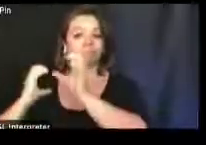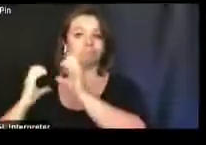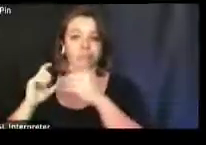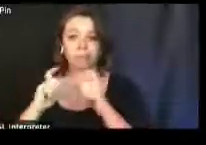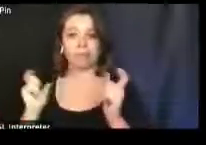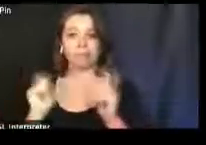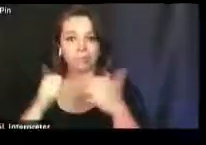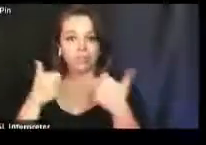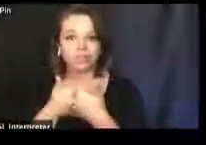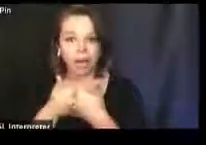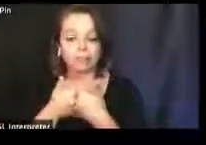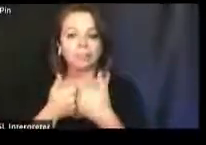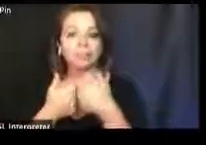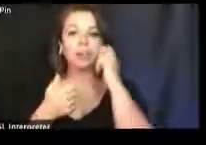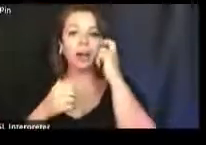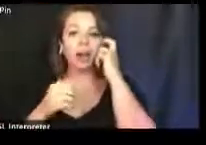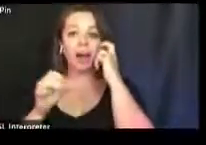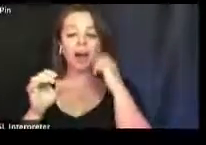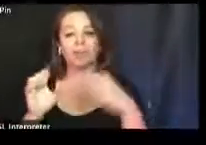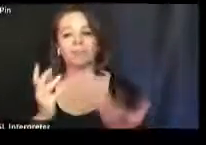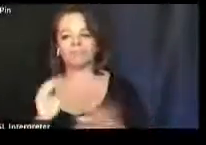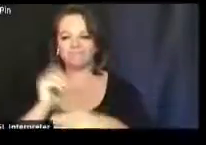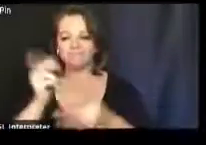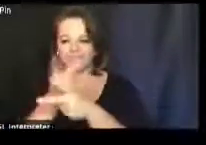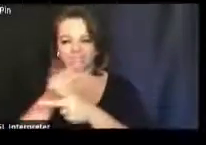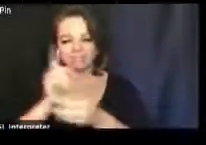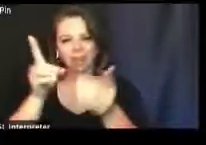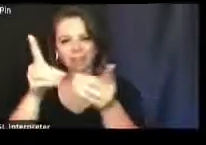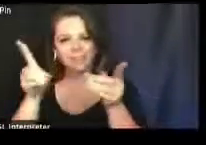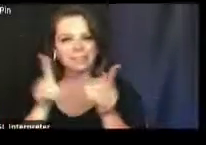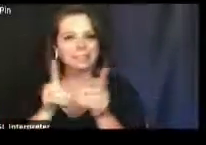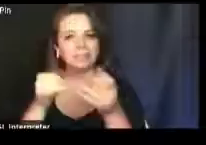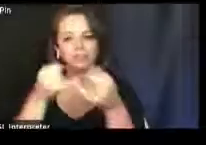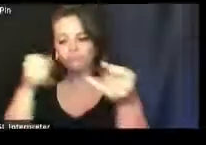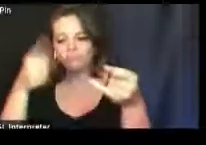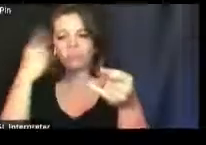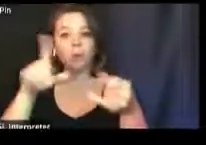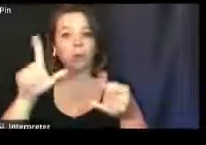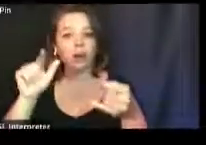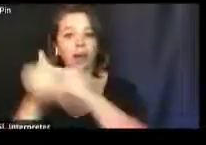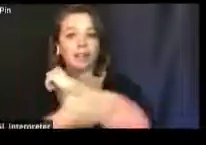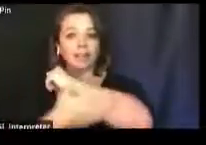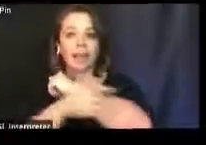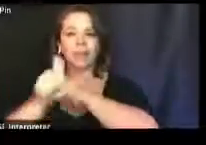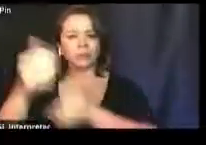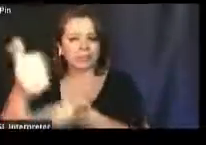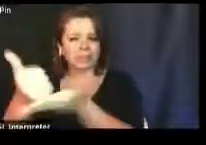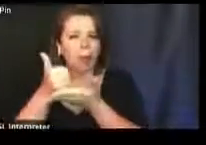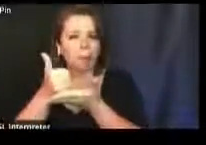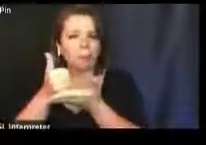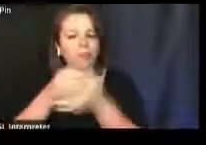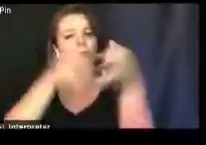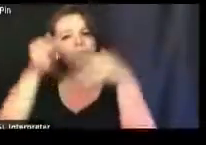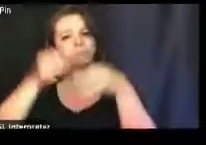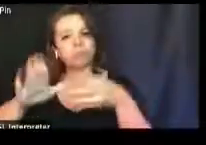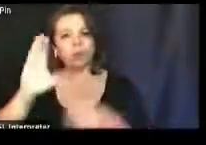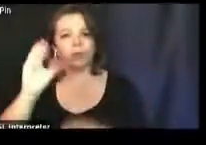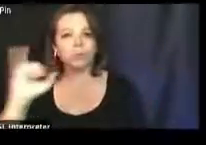challenge of redistricting LA County. So we need your help. Please tell us about your communities of interest, and we'd love to hear from you today.